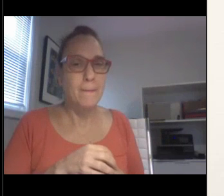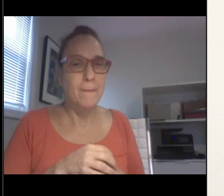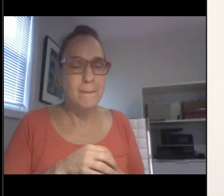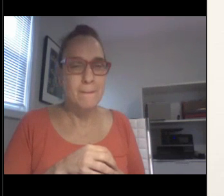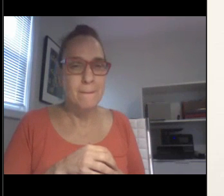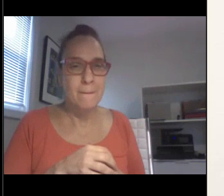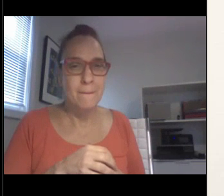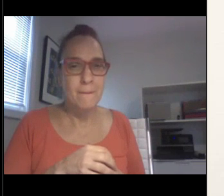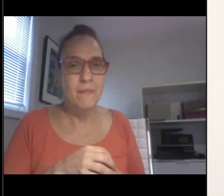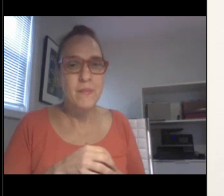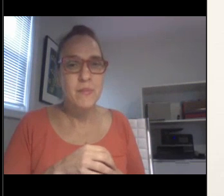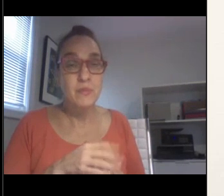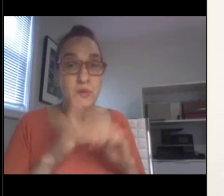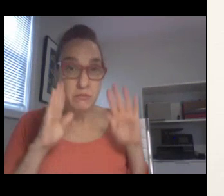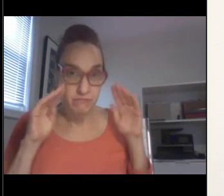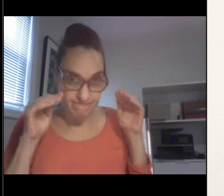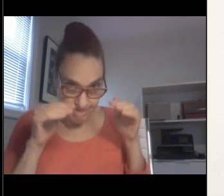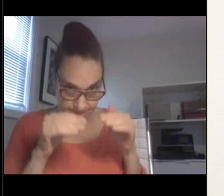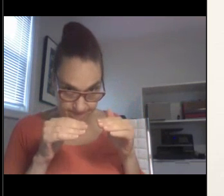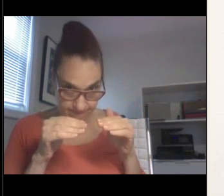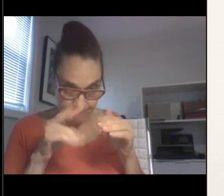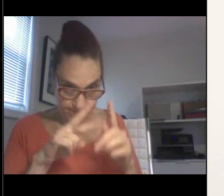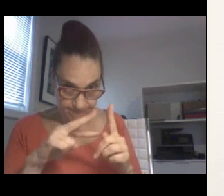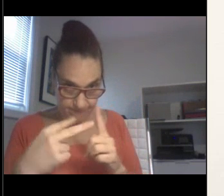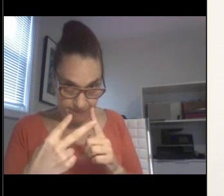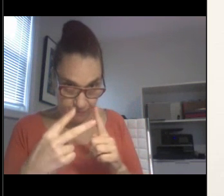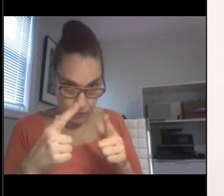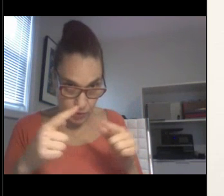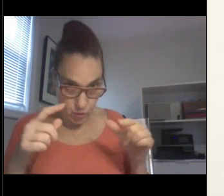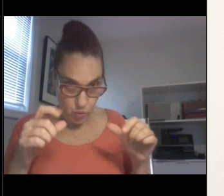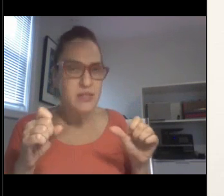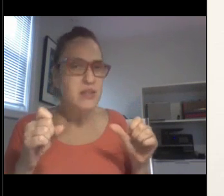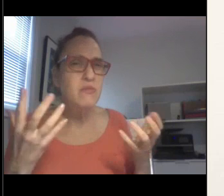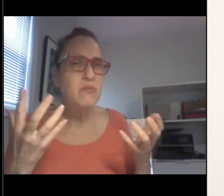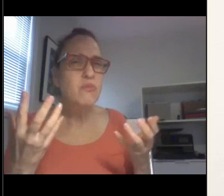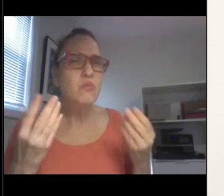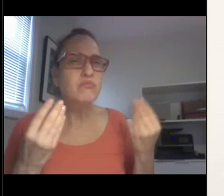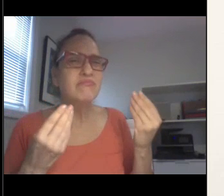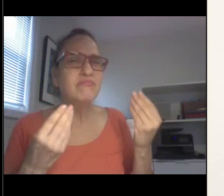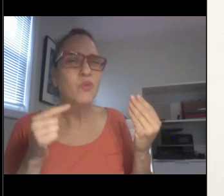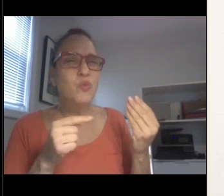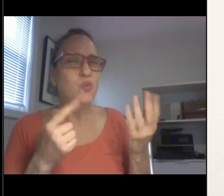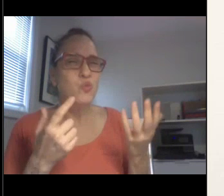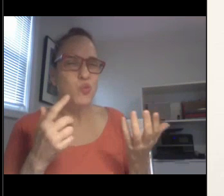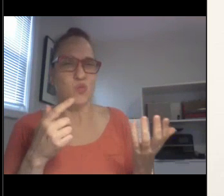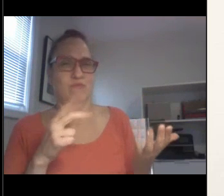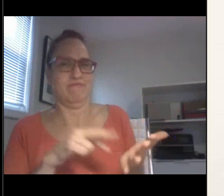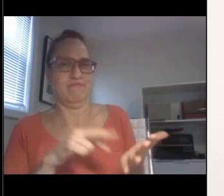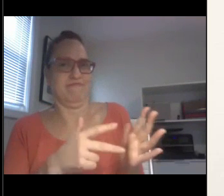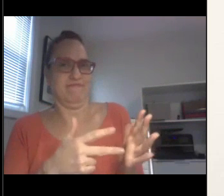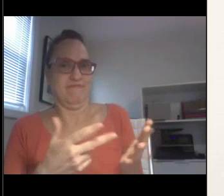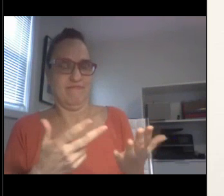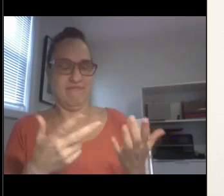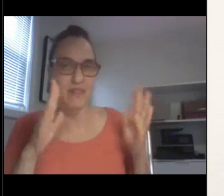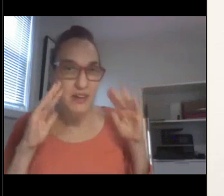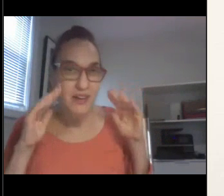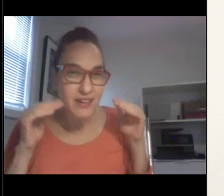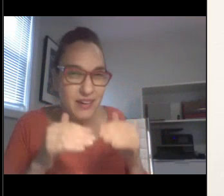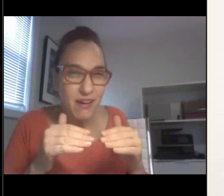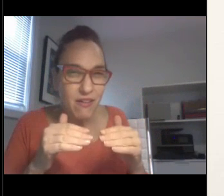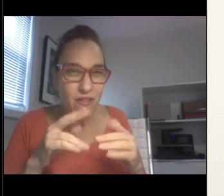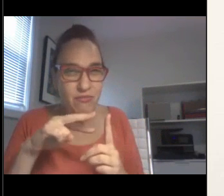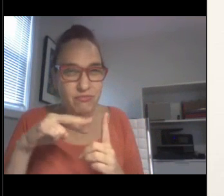What does a narrow view of linguistics afford us? What do we get from that? What does a narrow view of linguistics